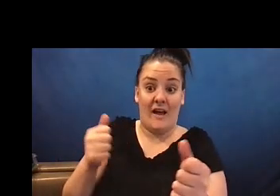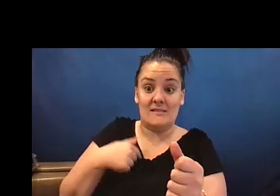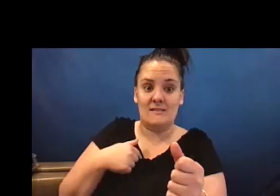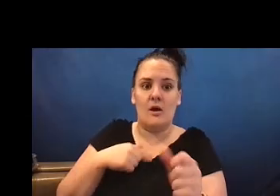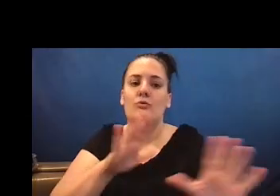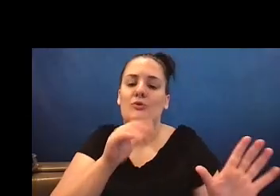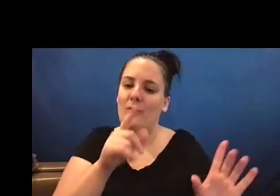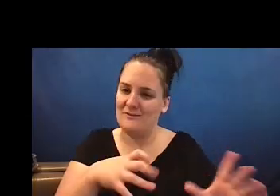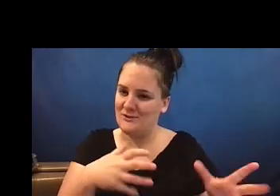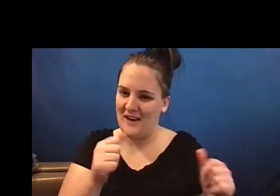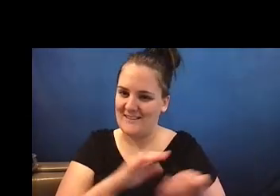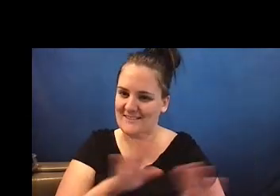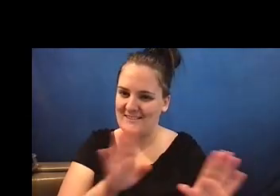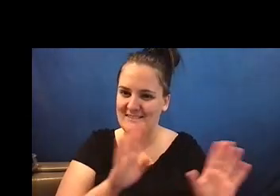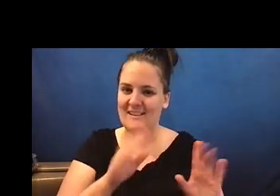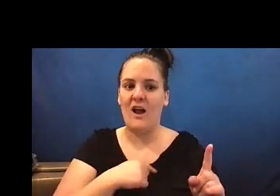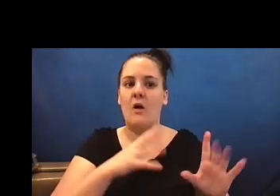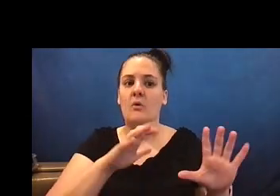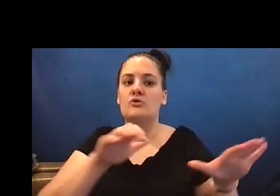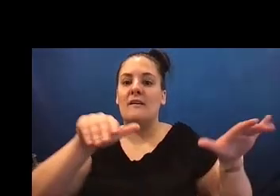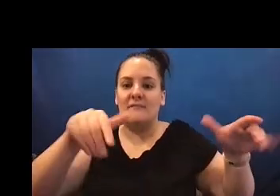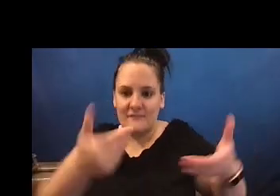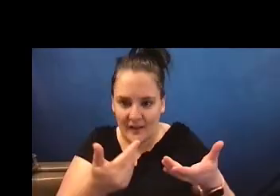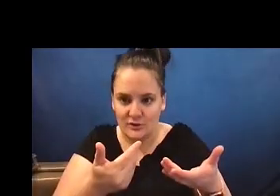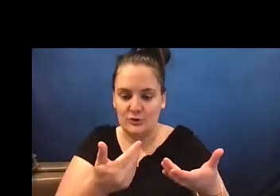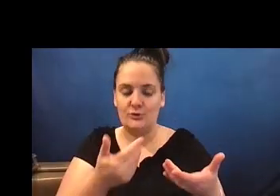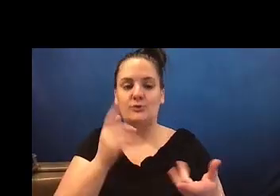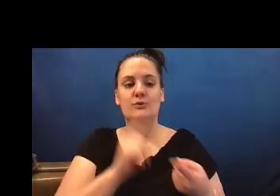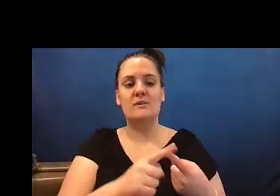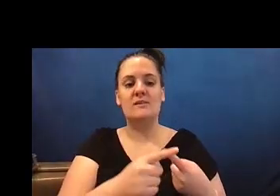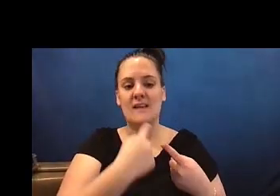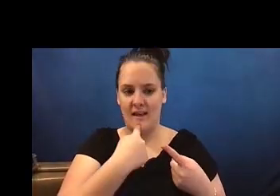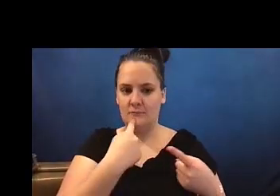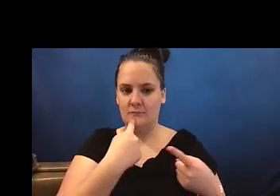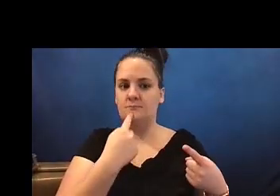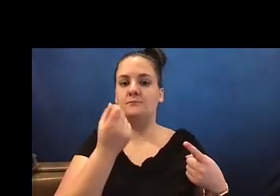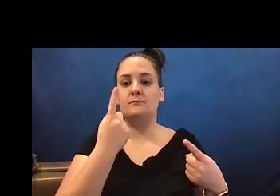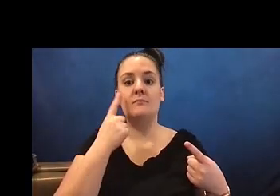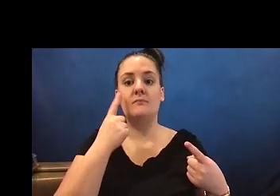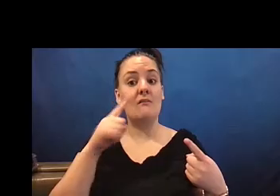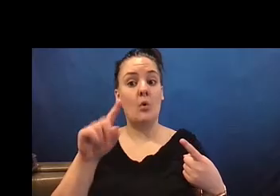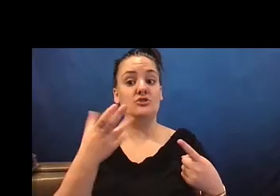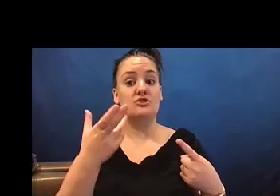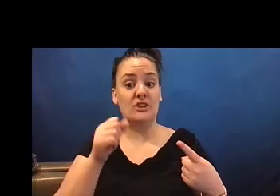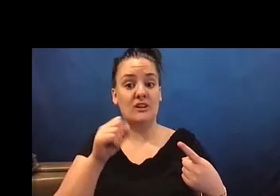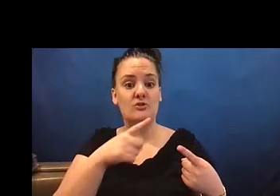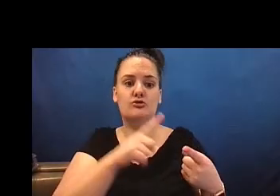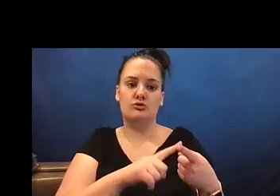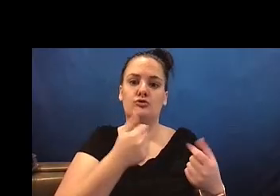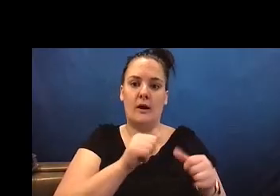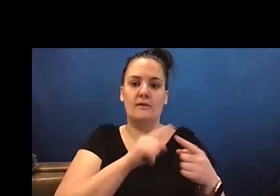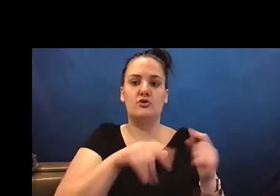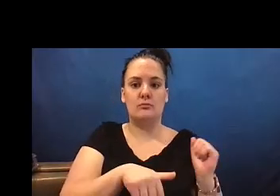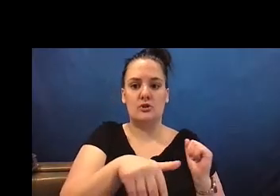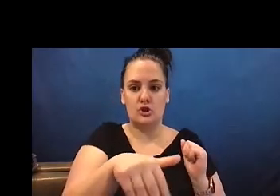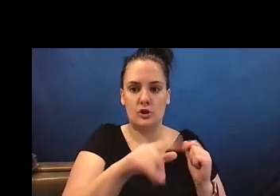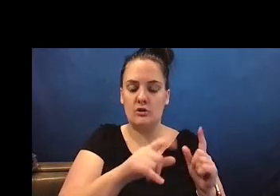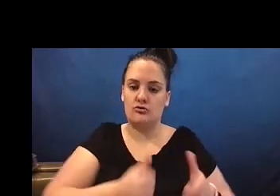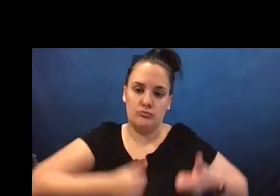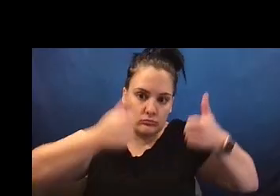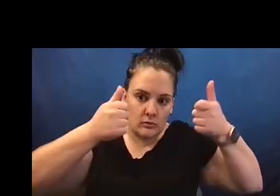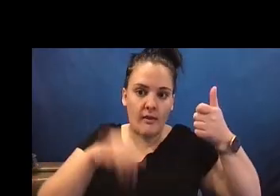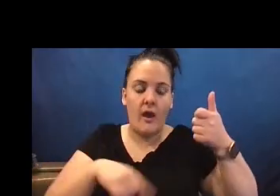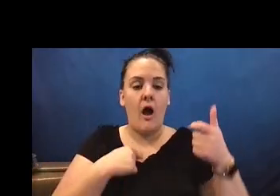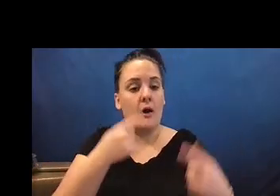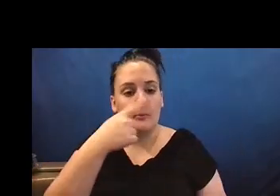have to go fast, because I want to invite you also to say with Chase, I know you're working on maternity and driving that because it's so important. I don't mind if you also touch